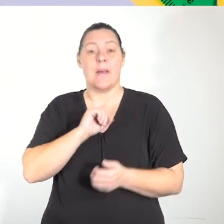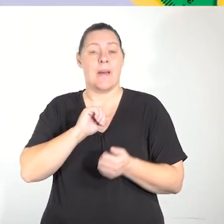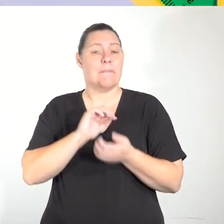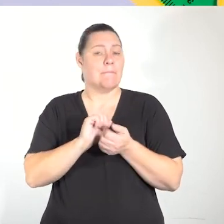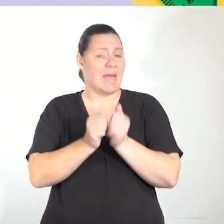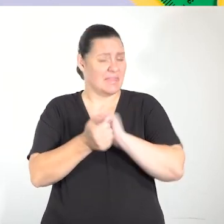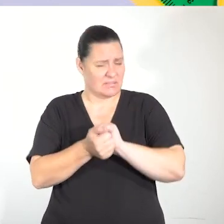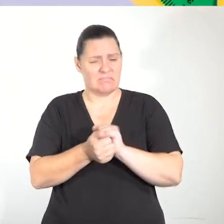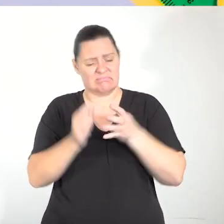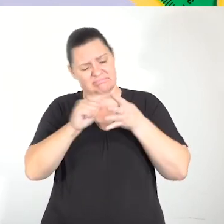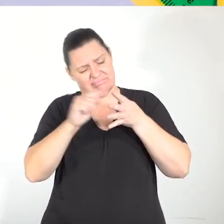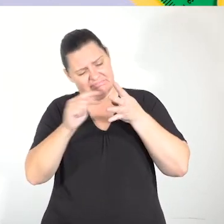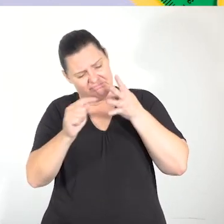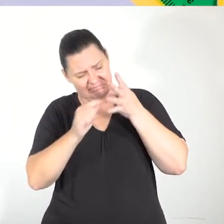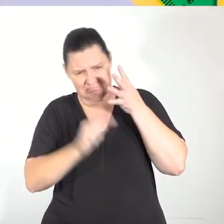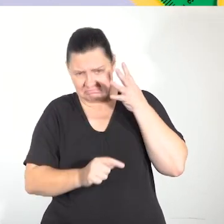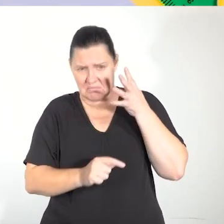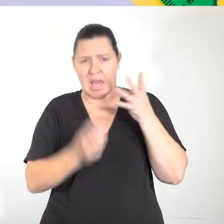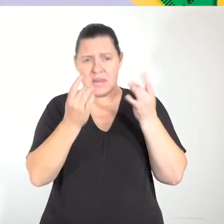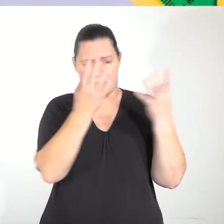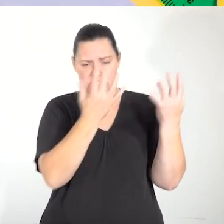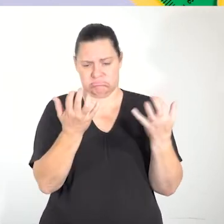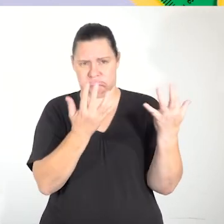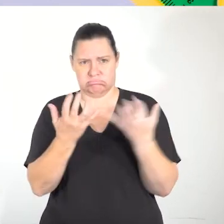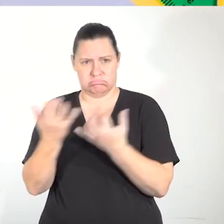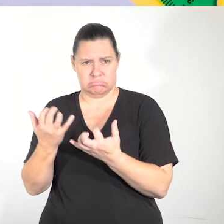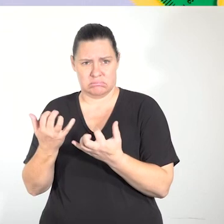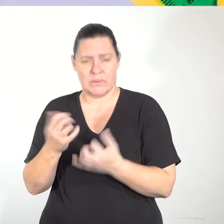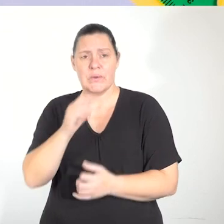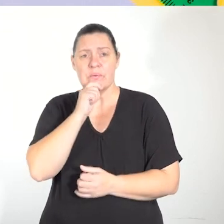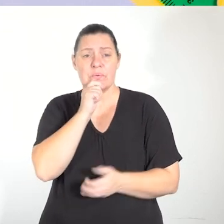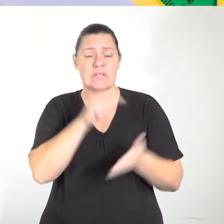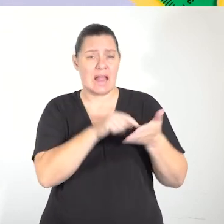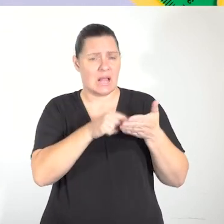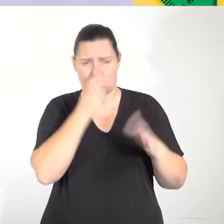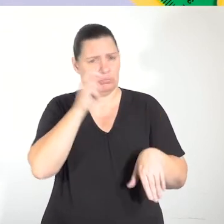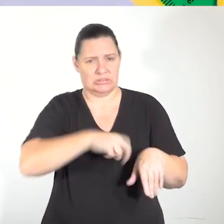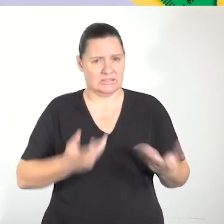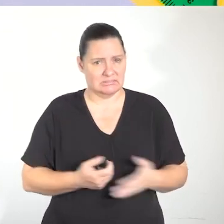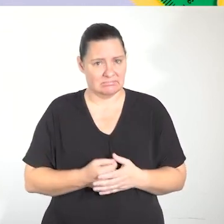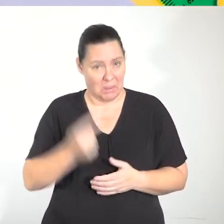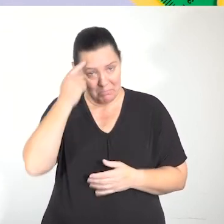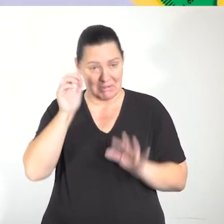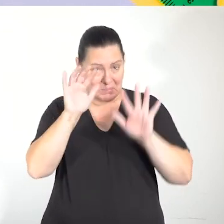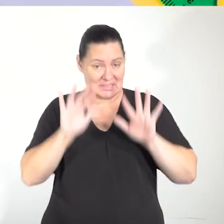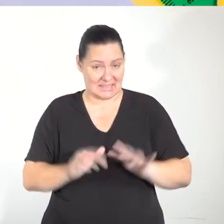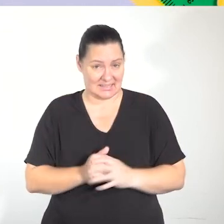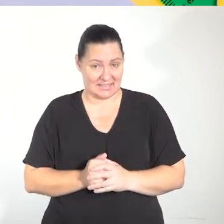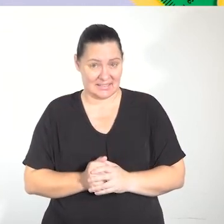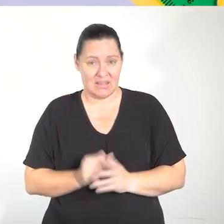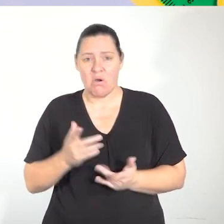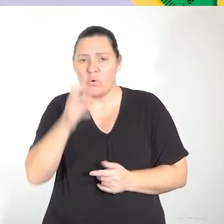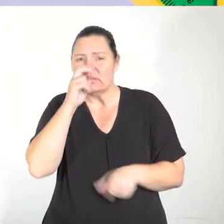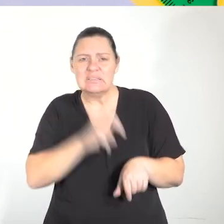has many different methods where numbers can be calculated without the use of a calculator. Isn't that amazing? All you would